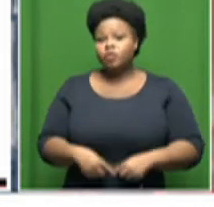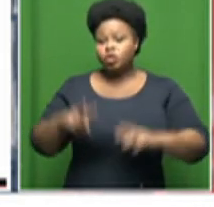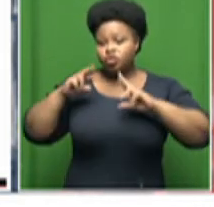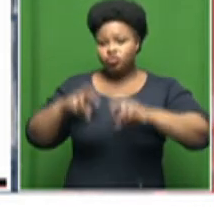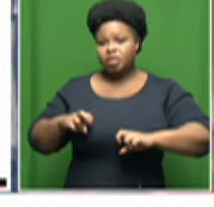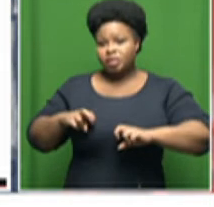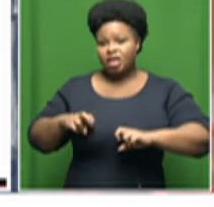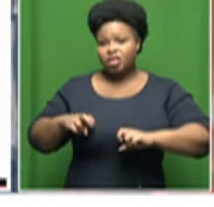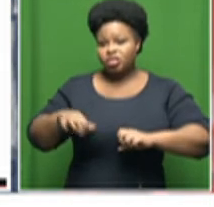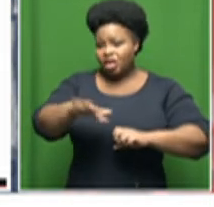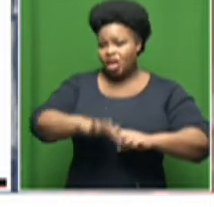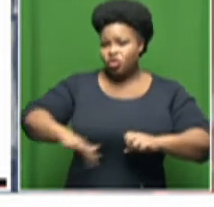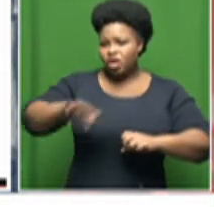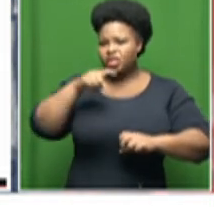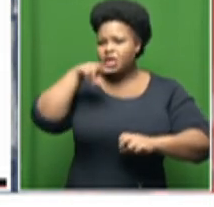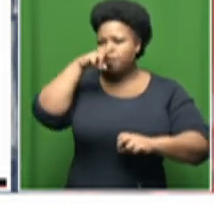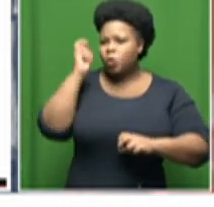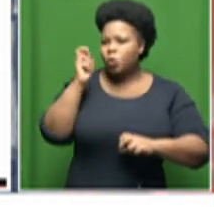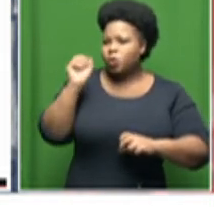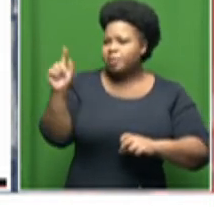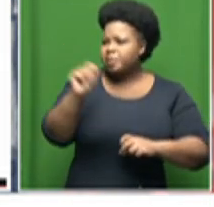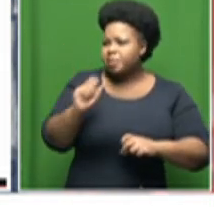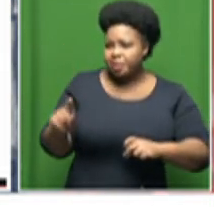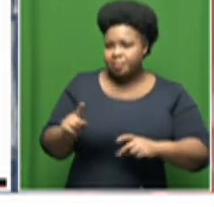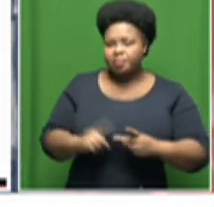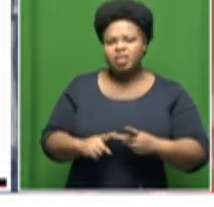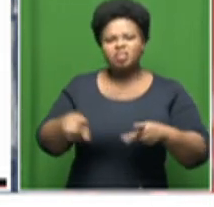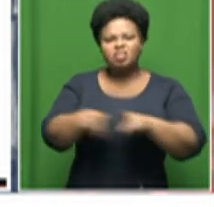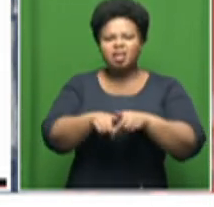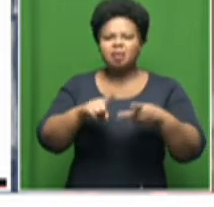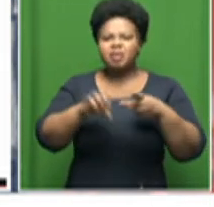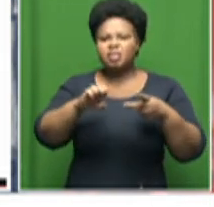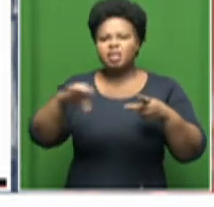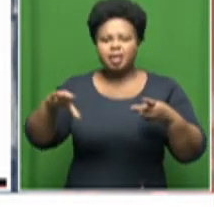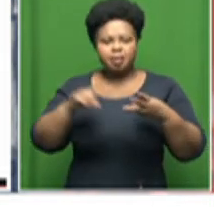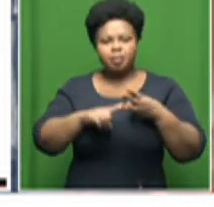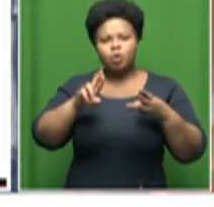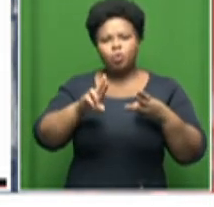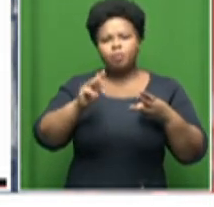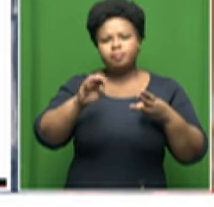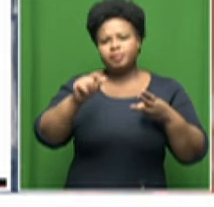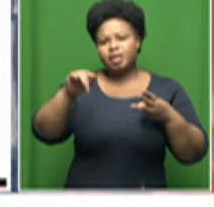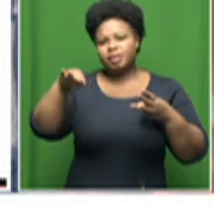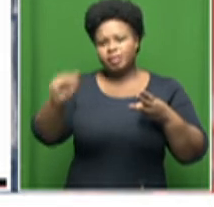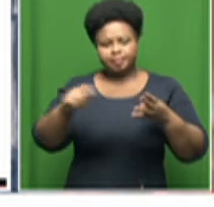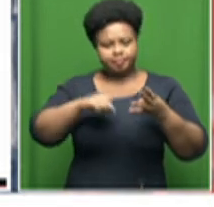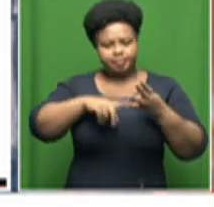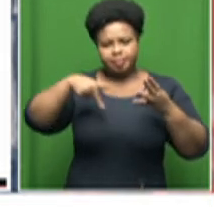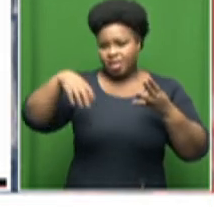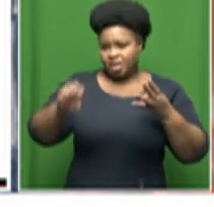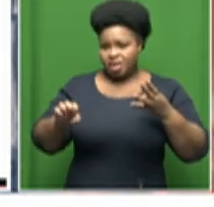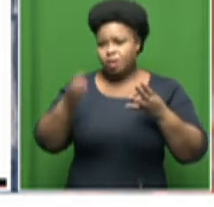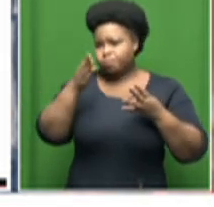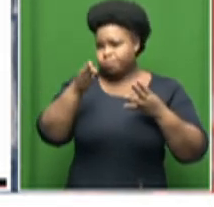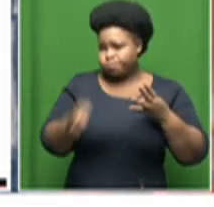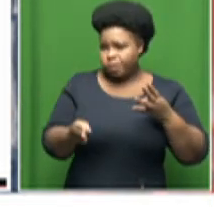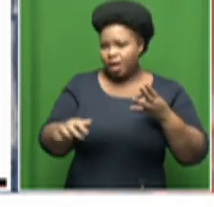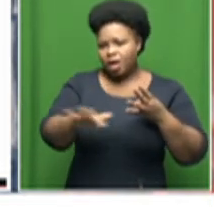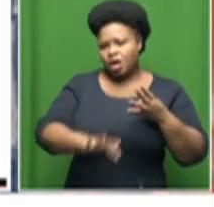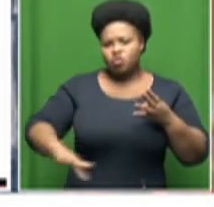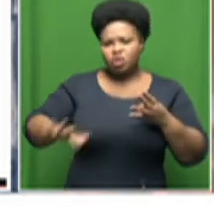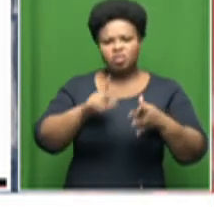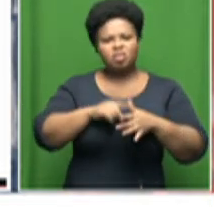in Gauteng, we have research sites in Eastern Cape, in Mthatha and Port Elizabeth. We have research sites both